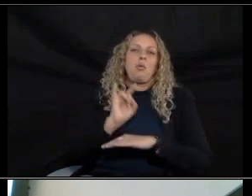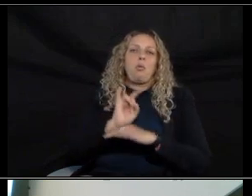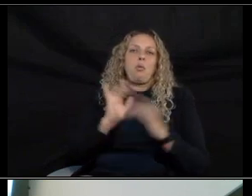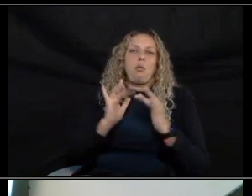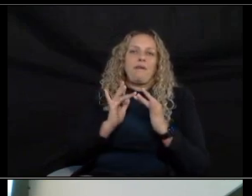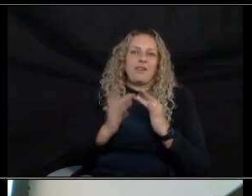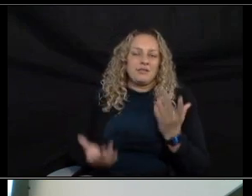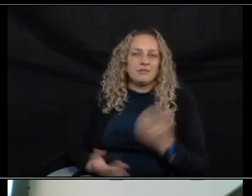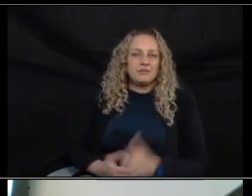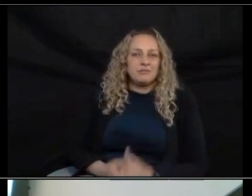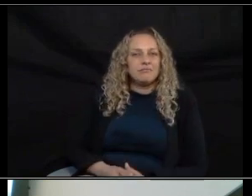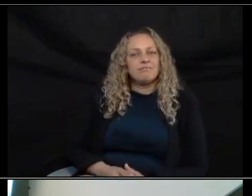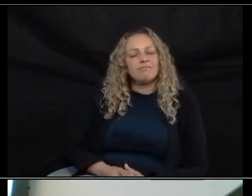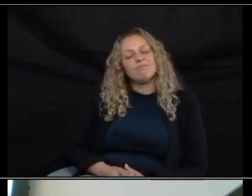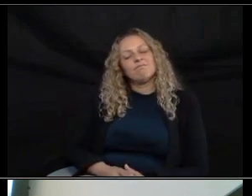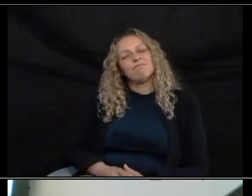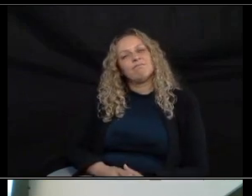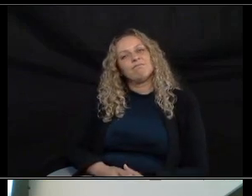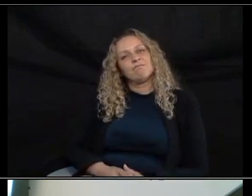internet.